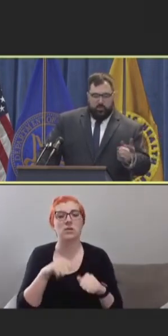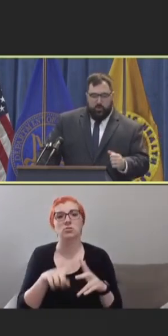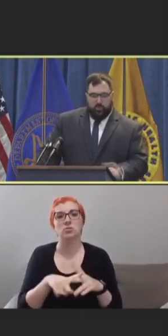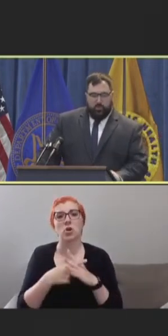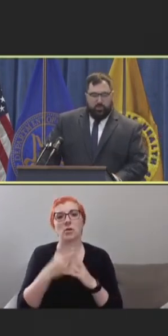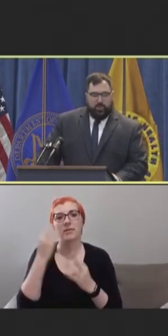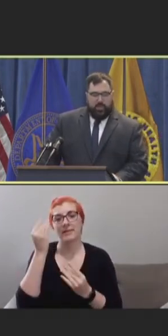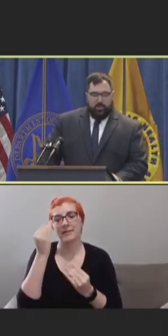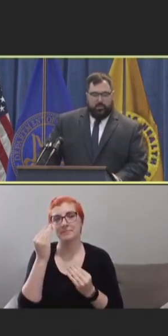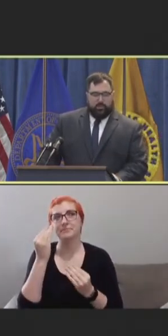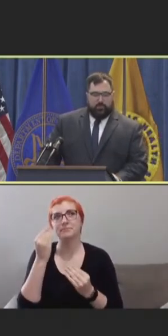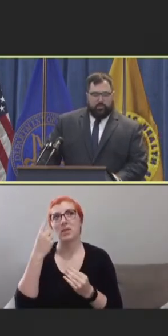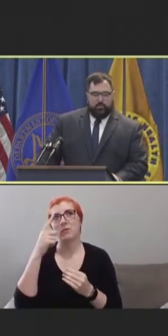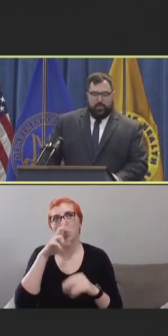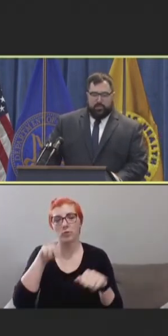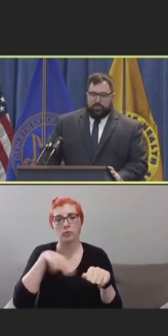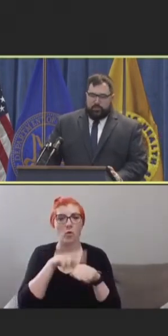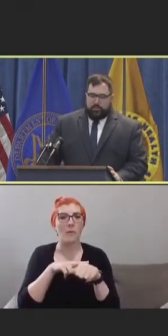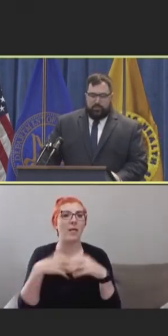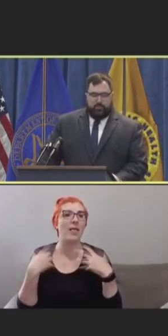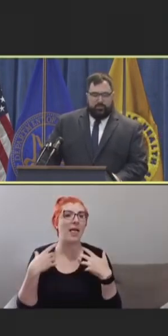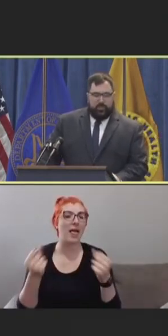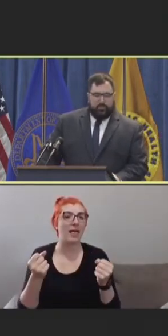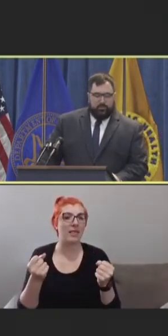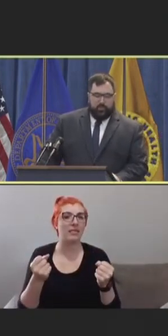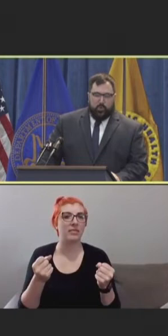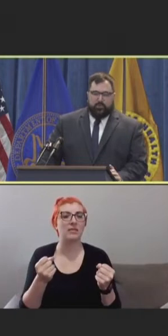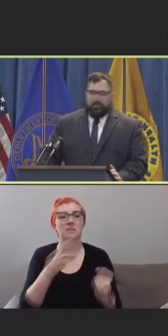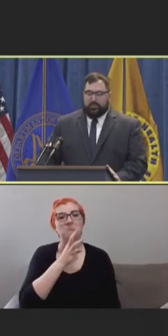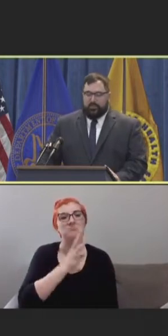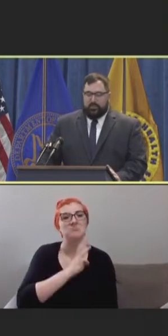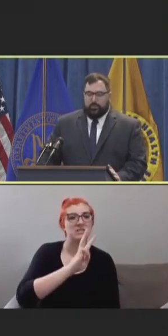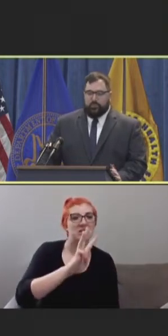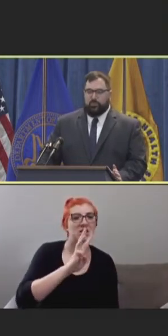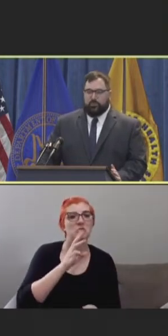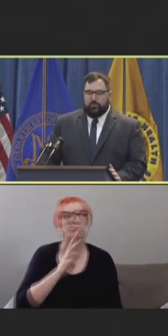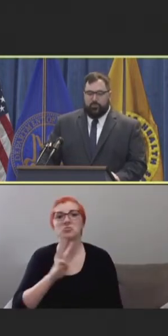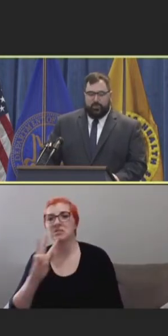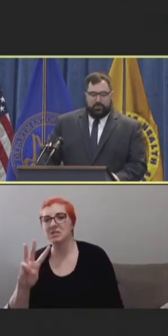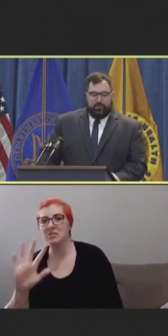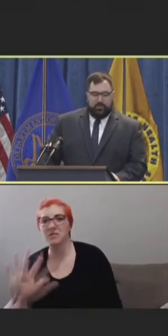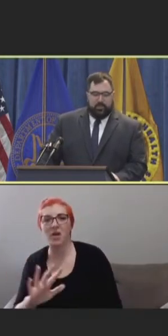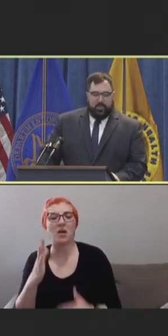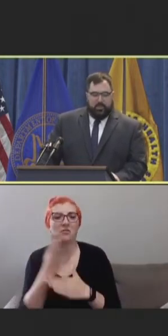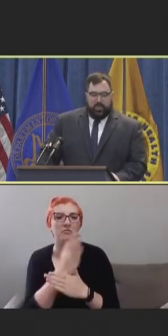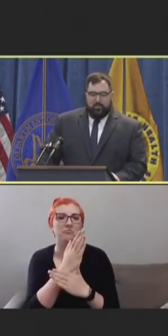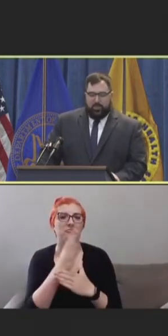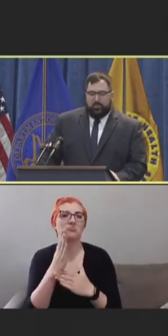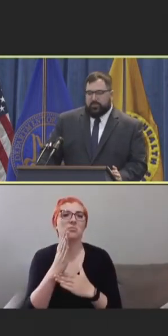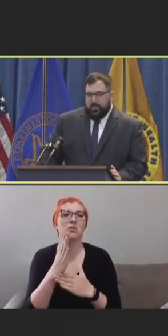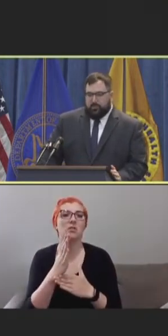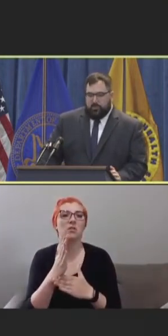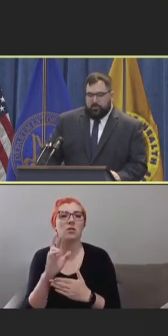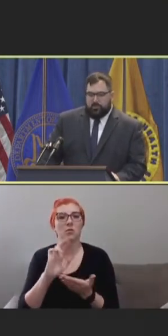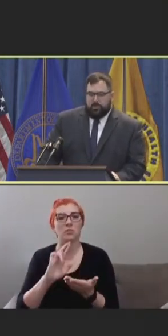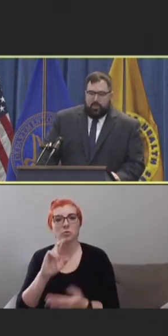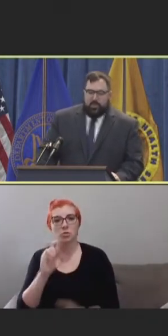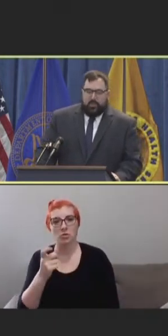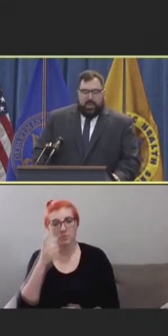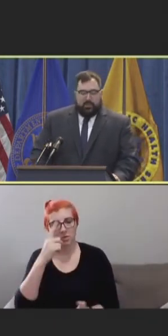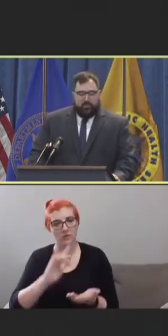a normal health individual, age 6 to 65, an appropriate prescription for vaccine might be the standard